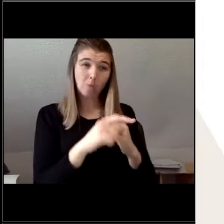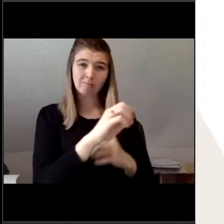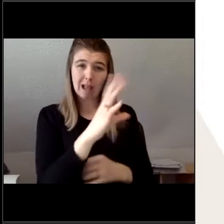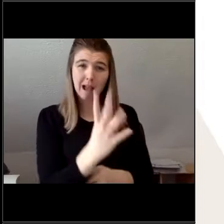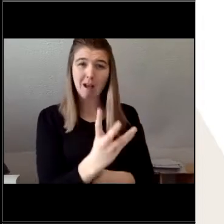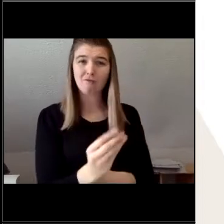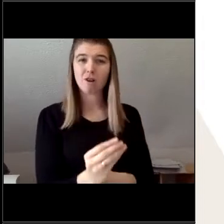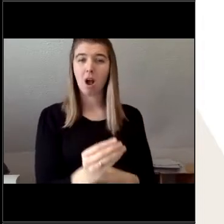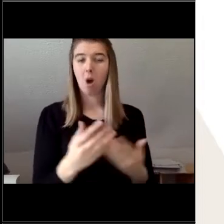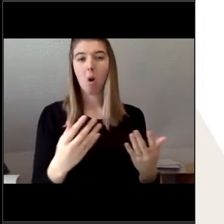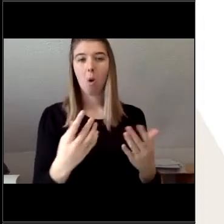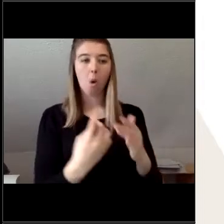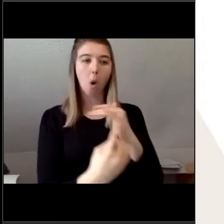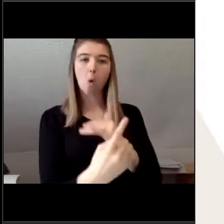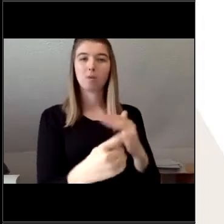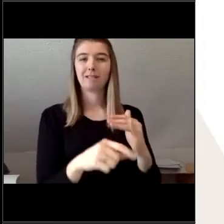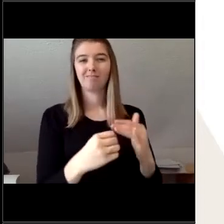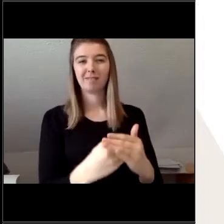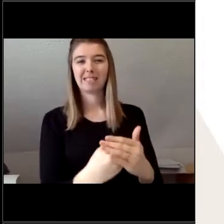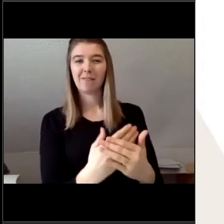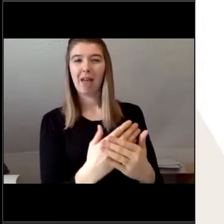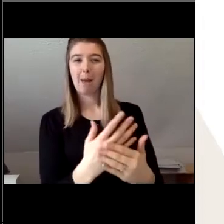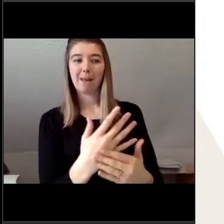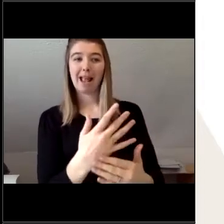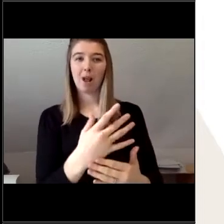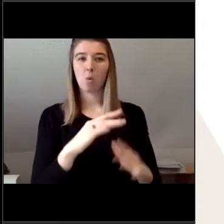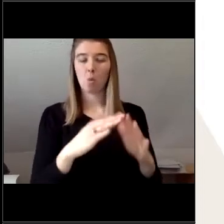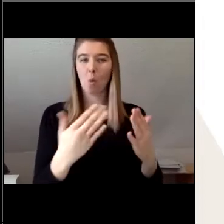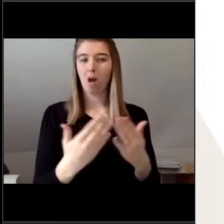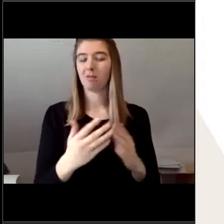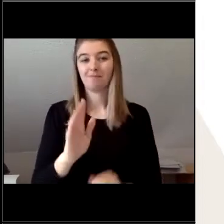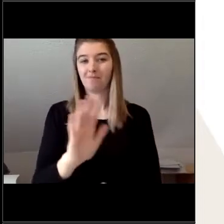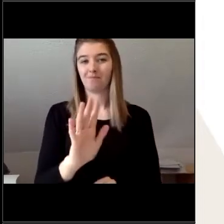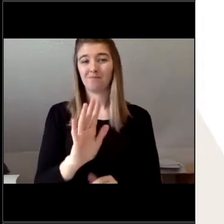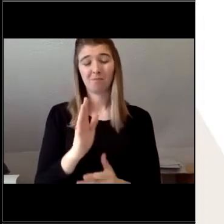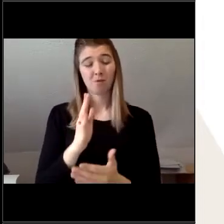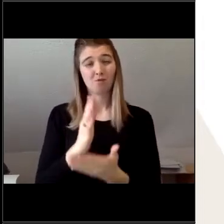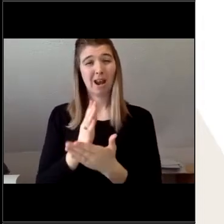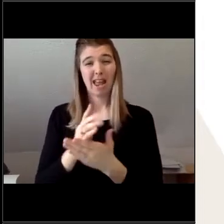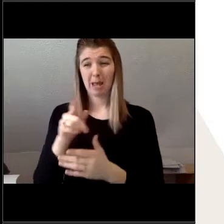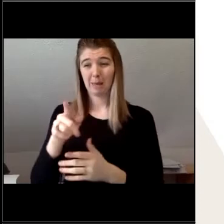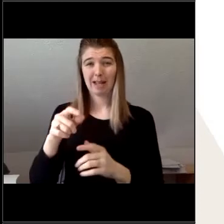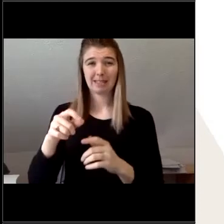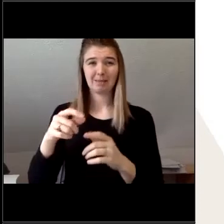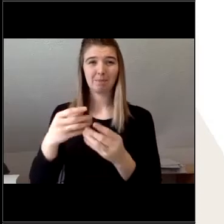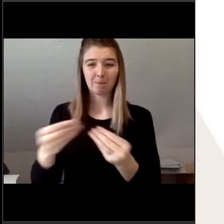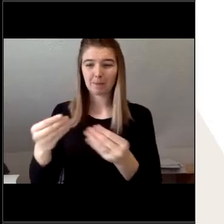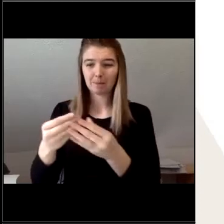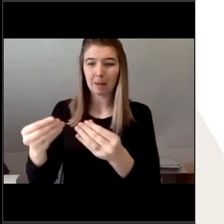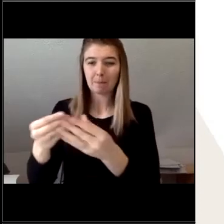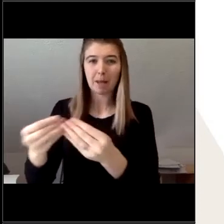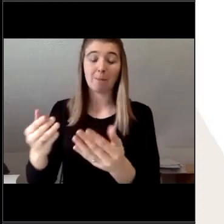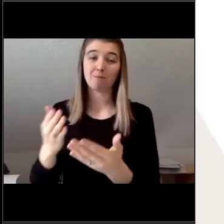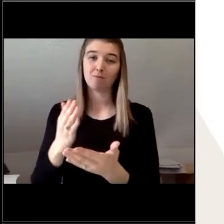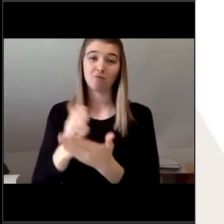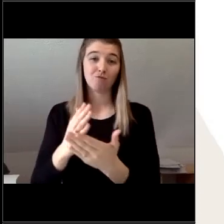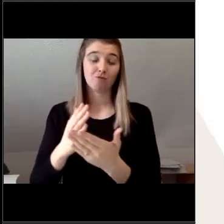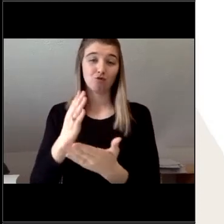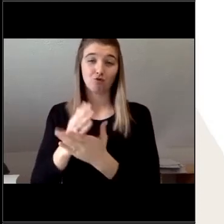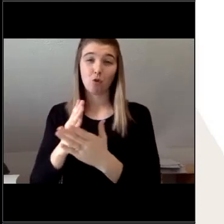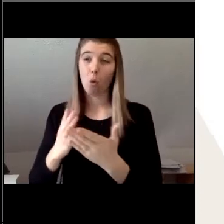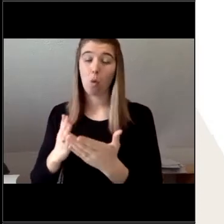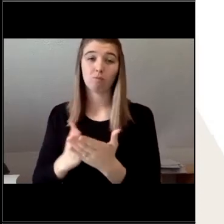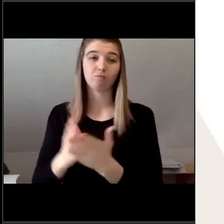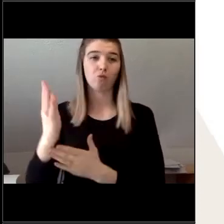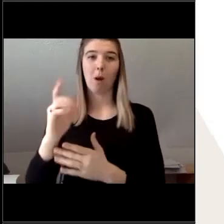or only in the developing world. The leaky pipeline is very true across the Commonwealth, realistically across the entire world.